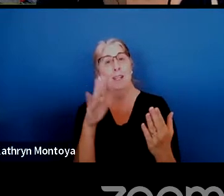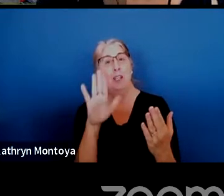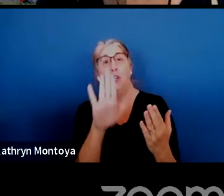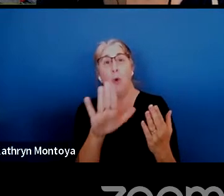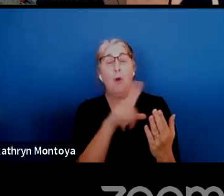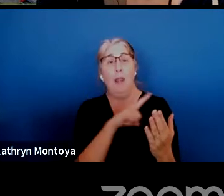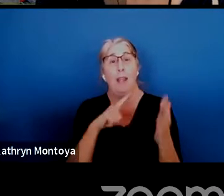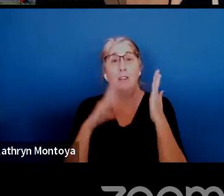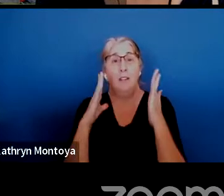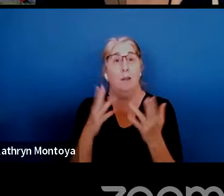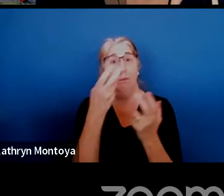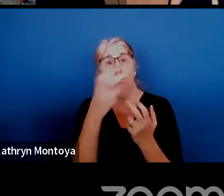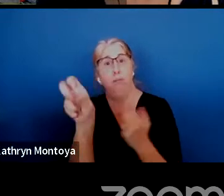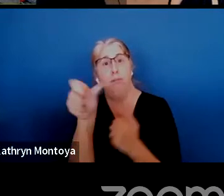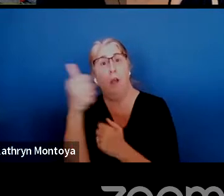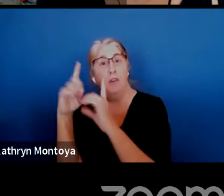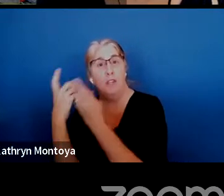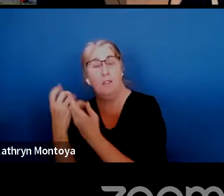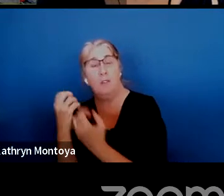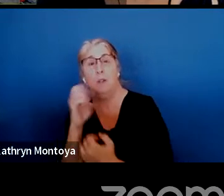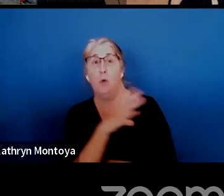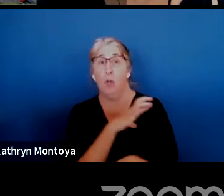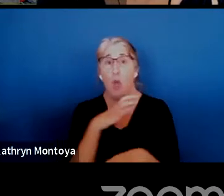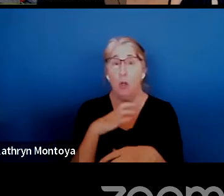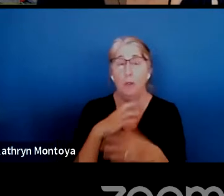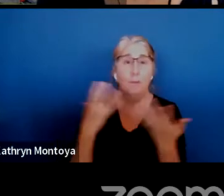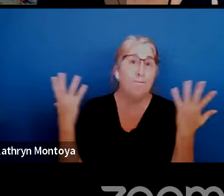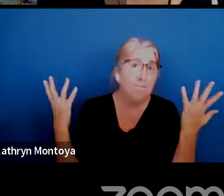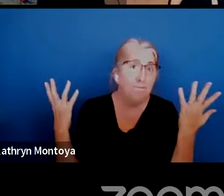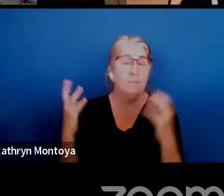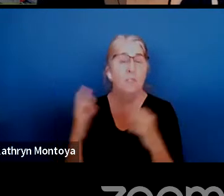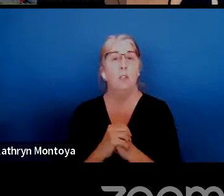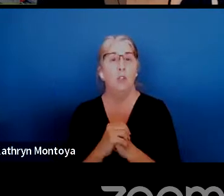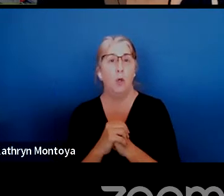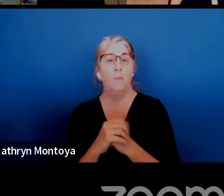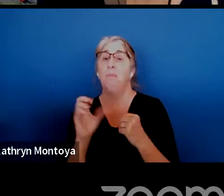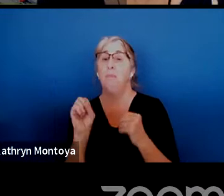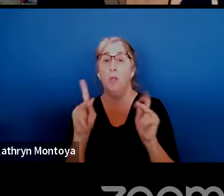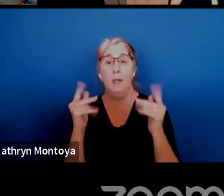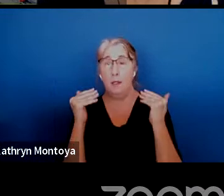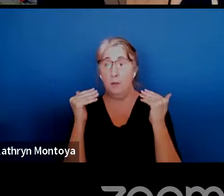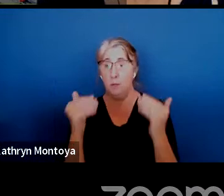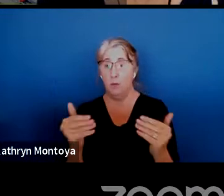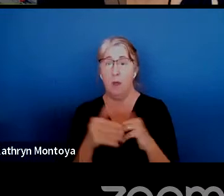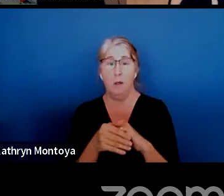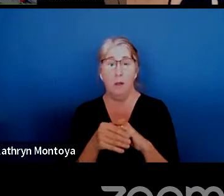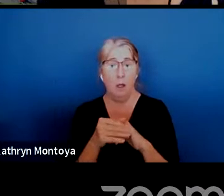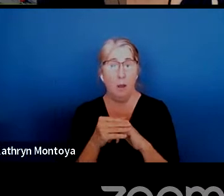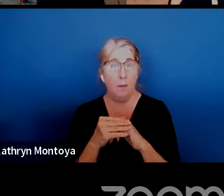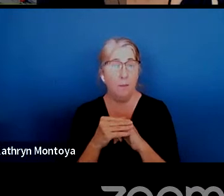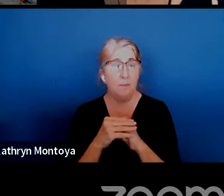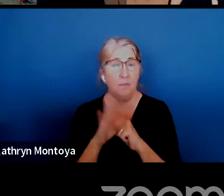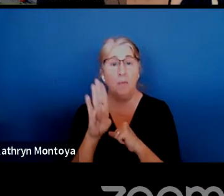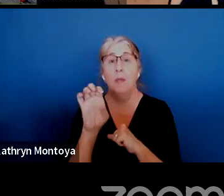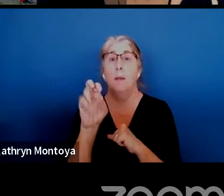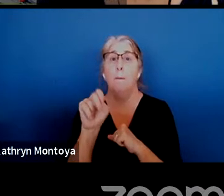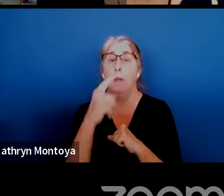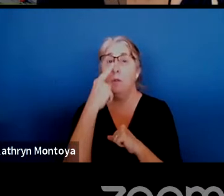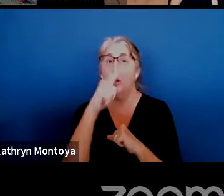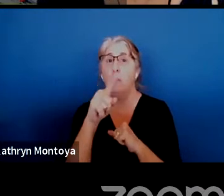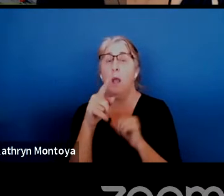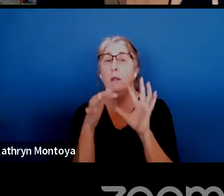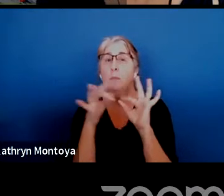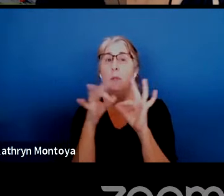or member of Congress. So let's move on to maybe Ben. You can talk about what you do to